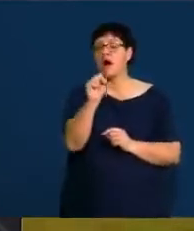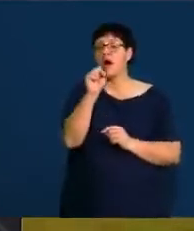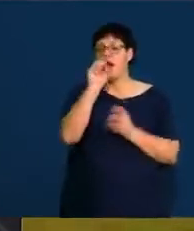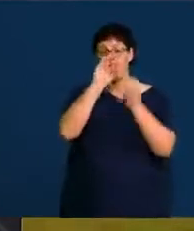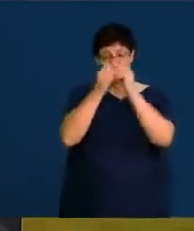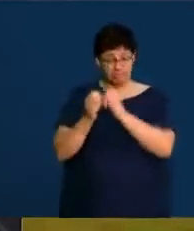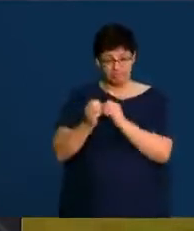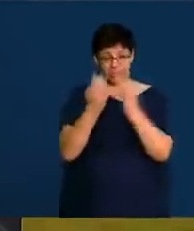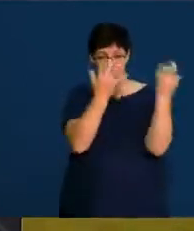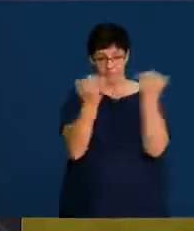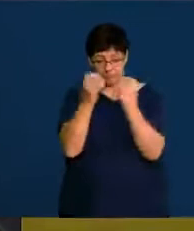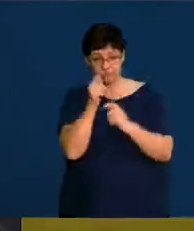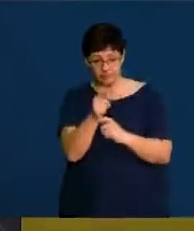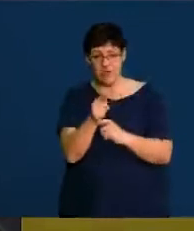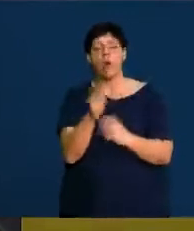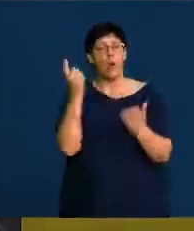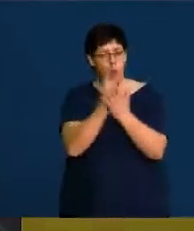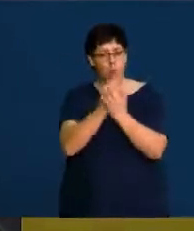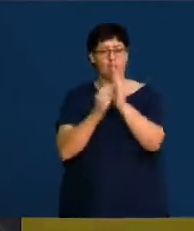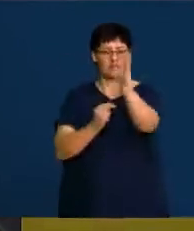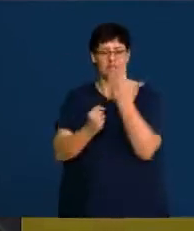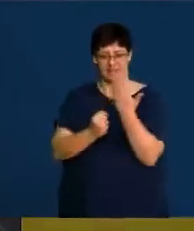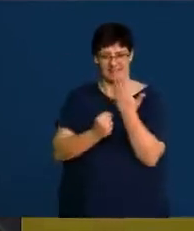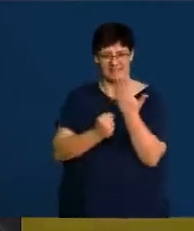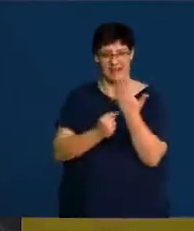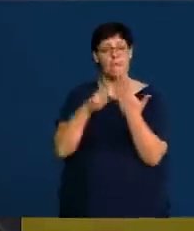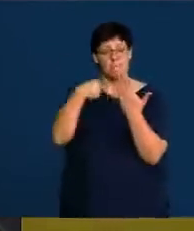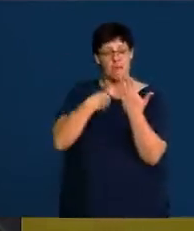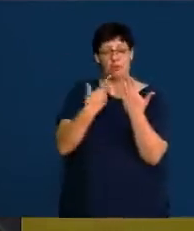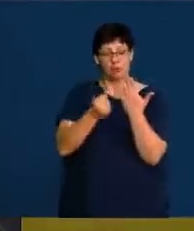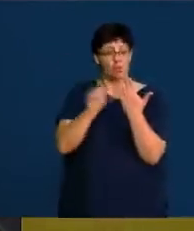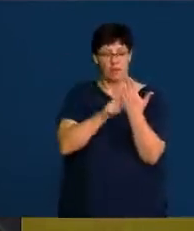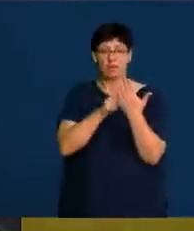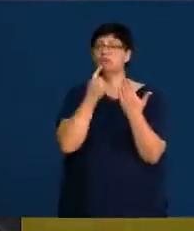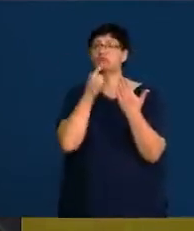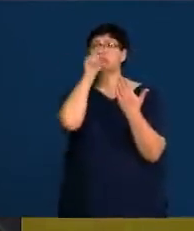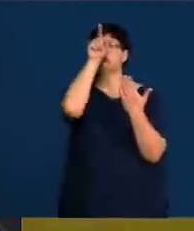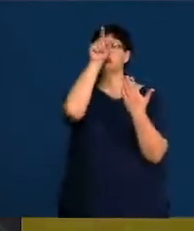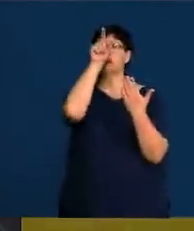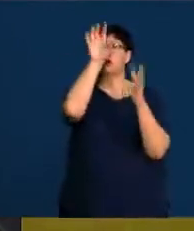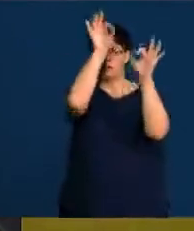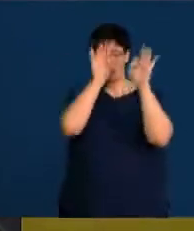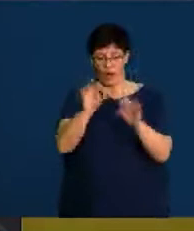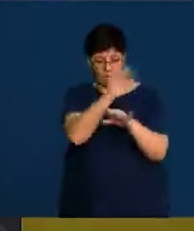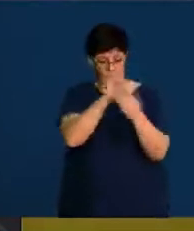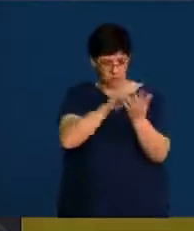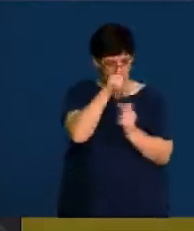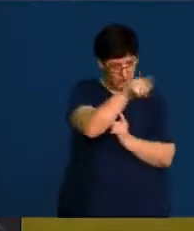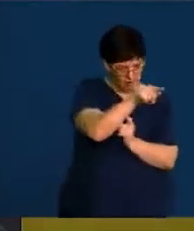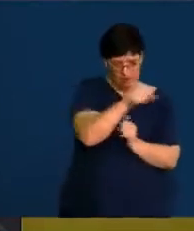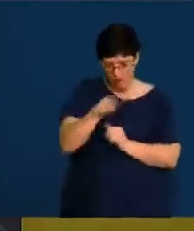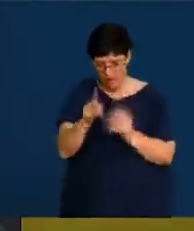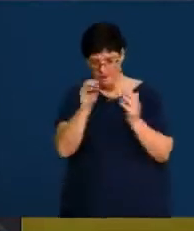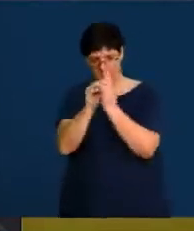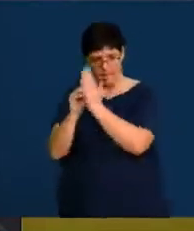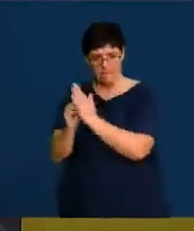these calculations are always given to you. All you have to do is locate the position of the object being